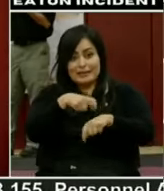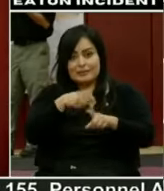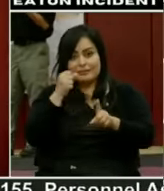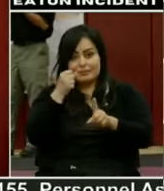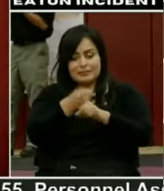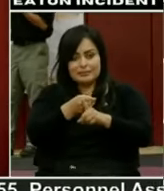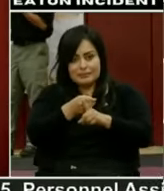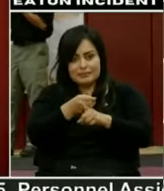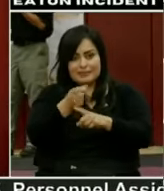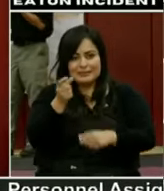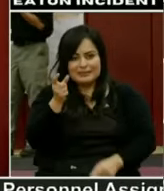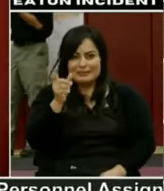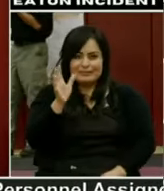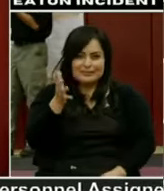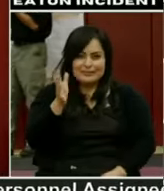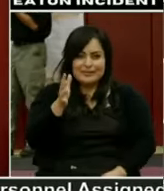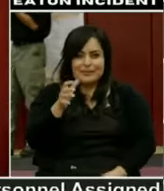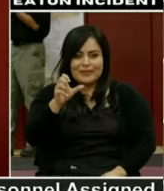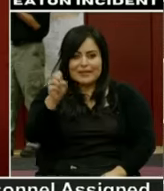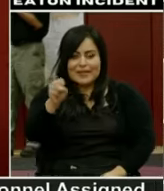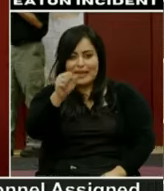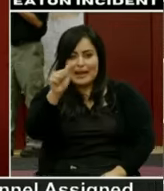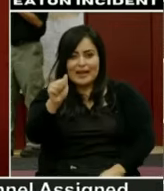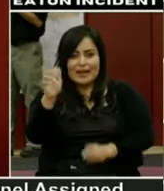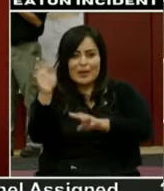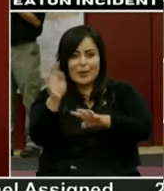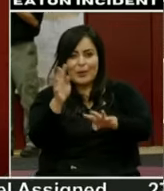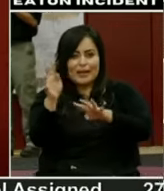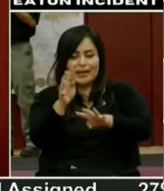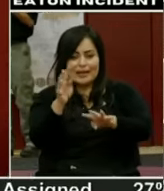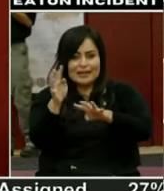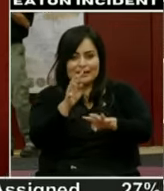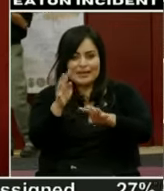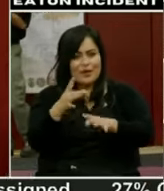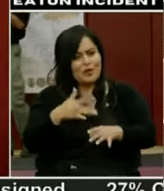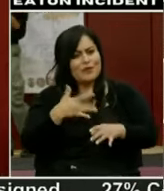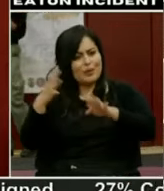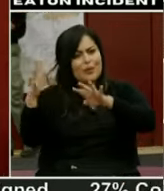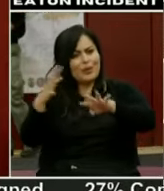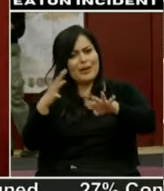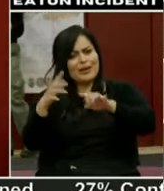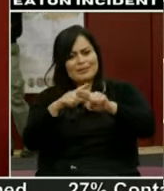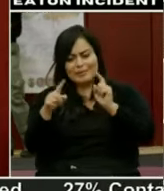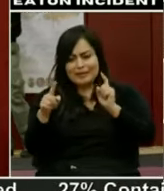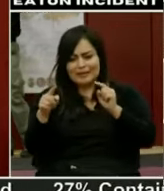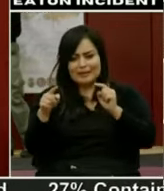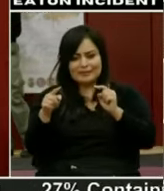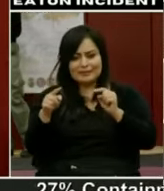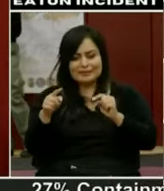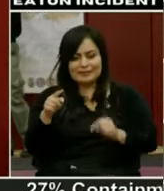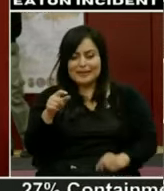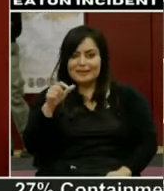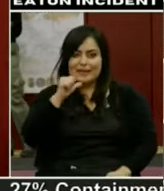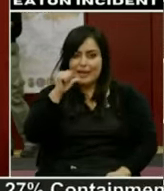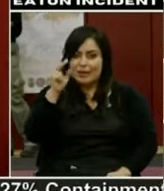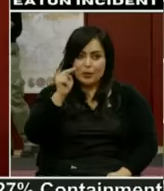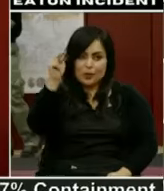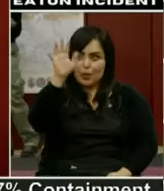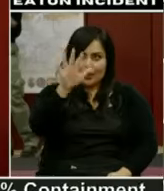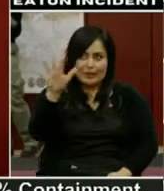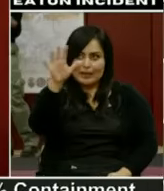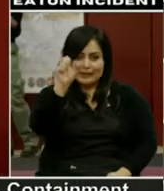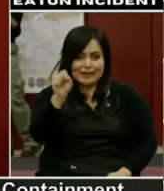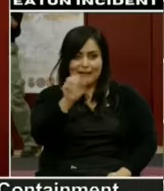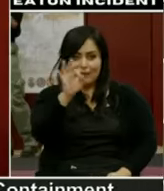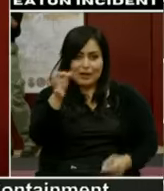generally during significant Santa Ana events pretty wind sheltered. I mean, you feel the wind, but nothing like to the north, San Fernando